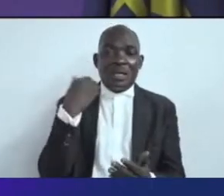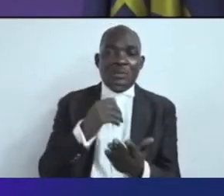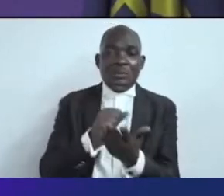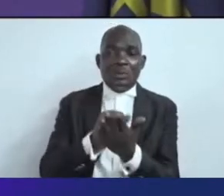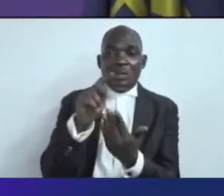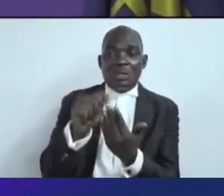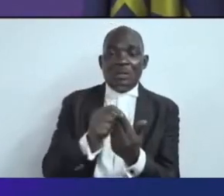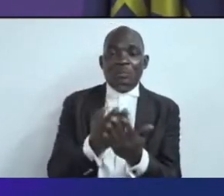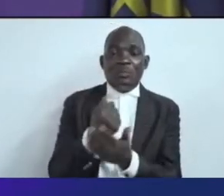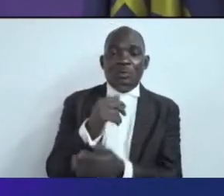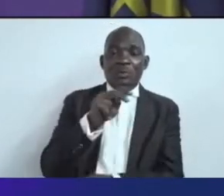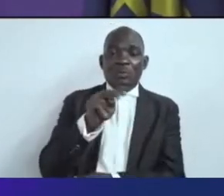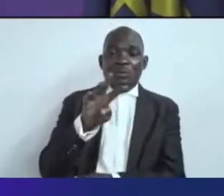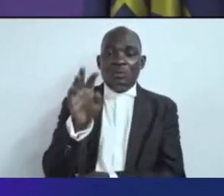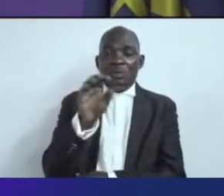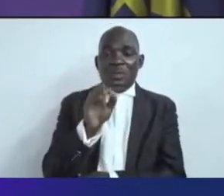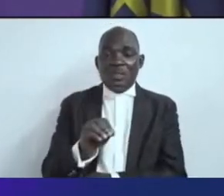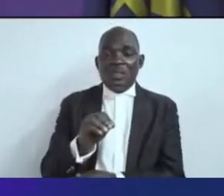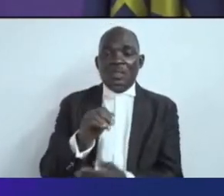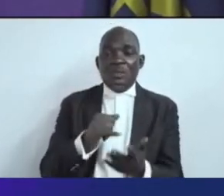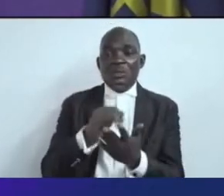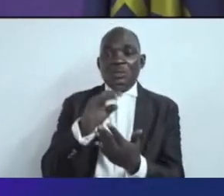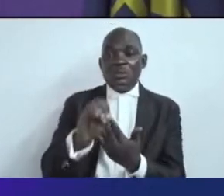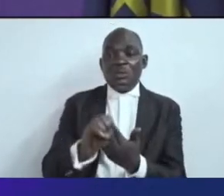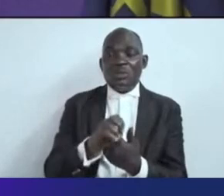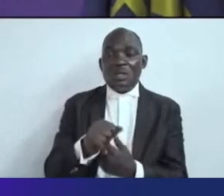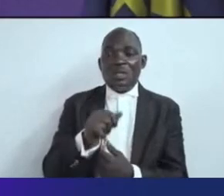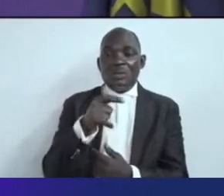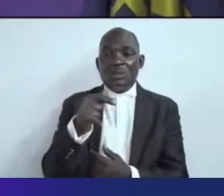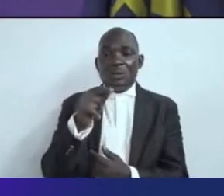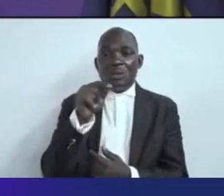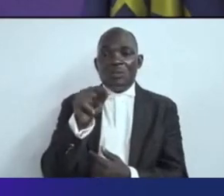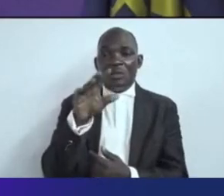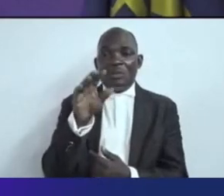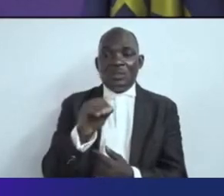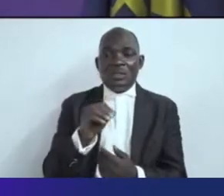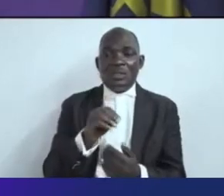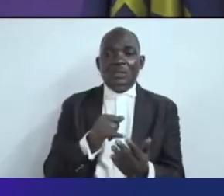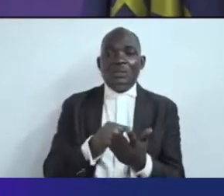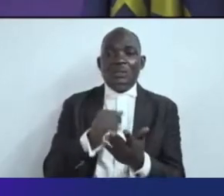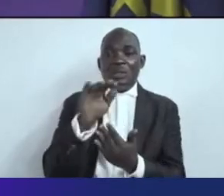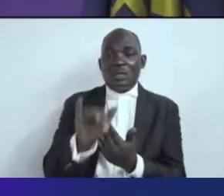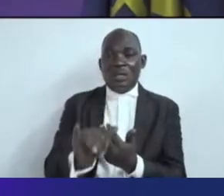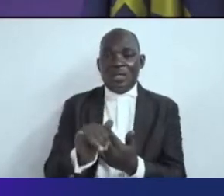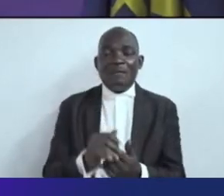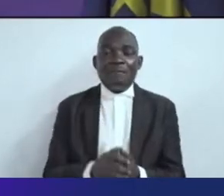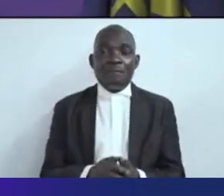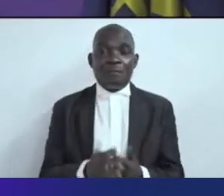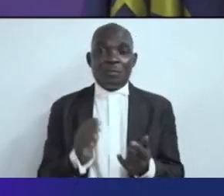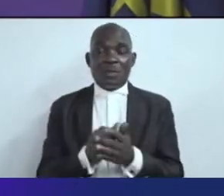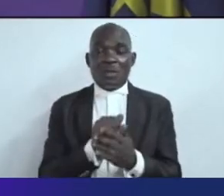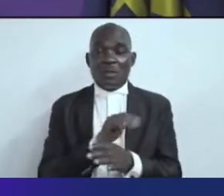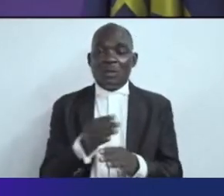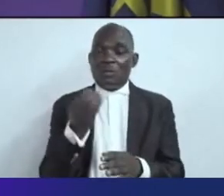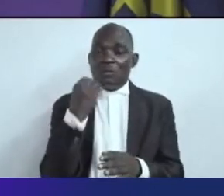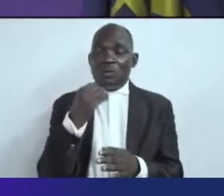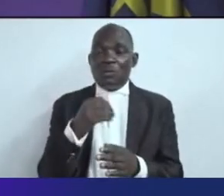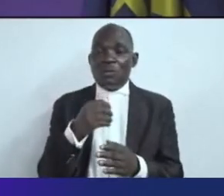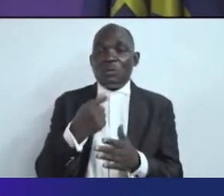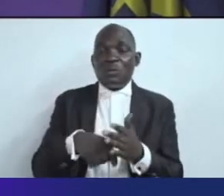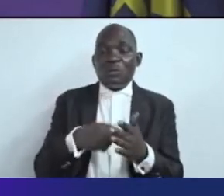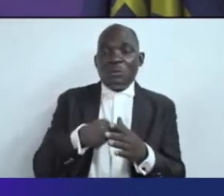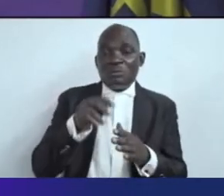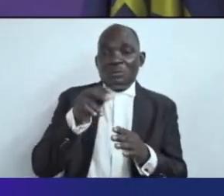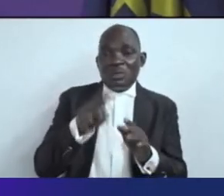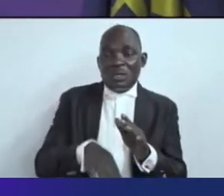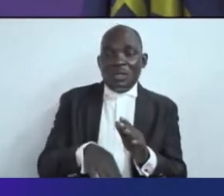from 24% in June and 21.5% in July, while non-food inflation dropped